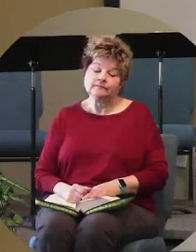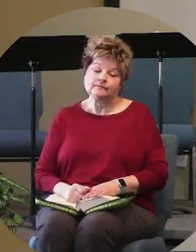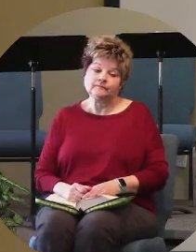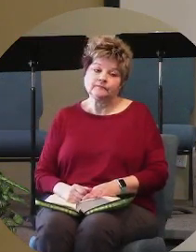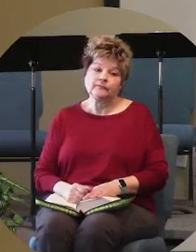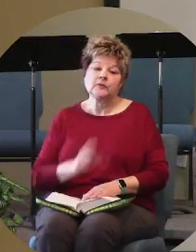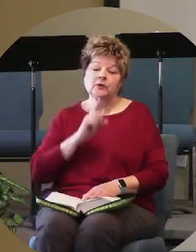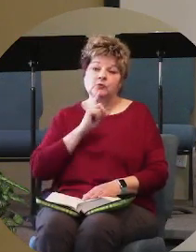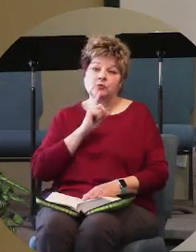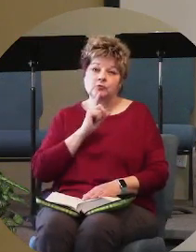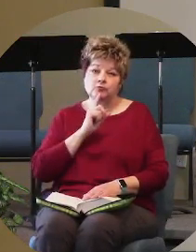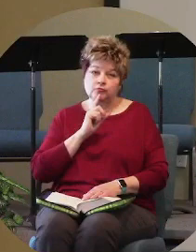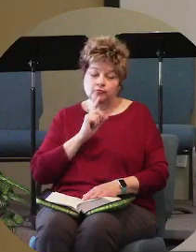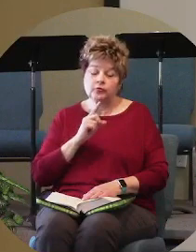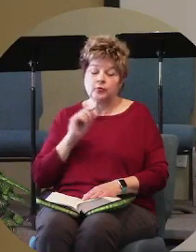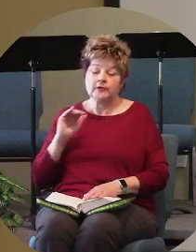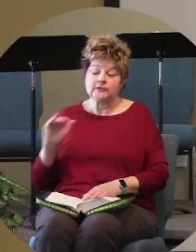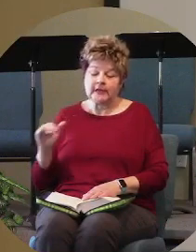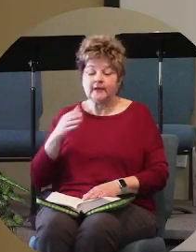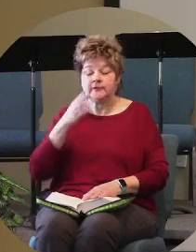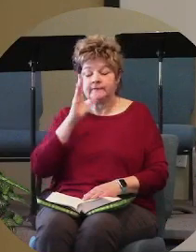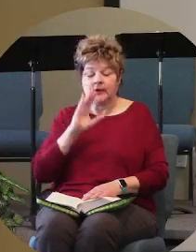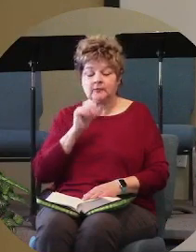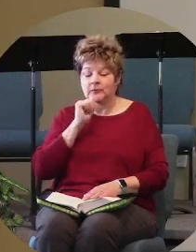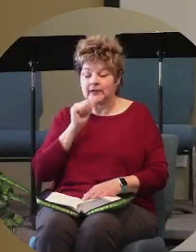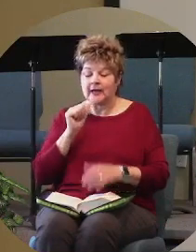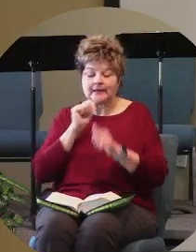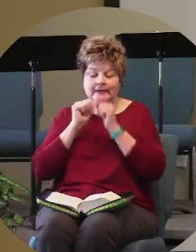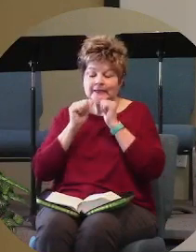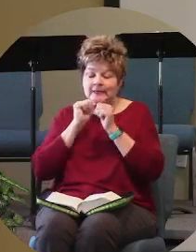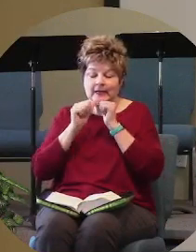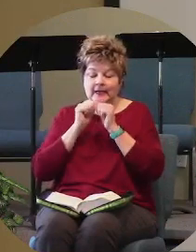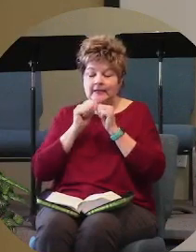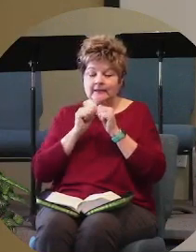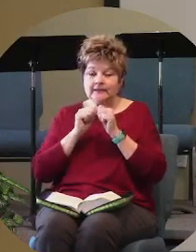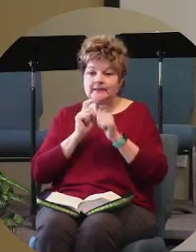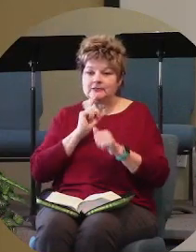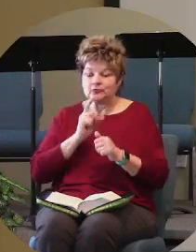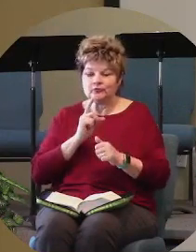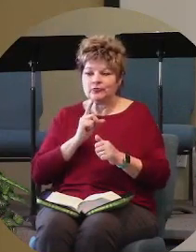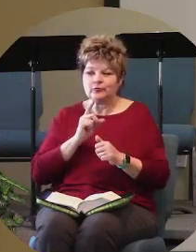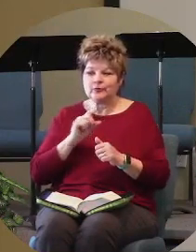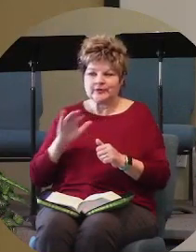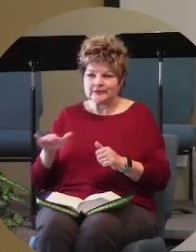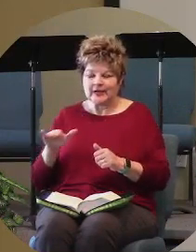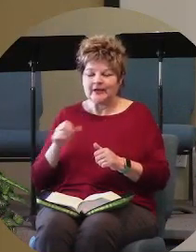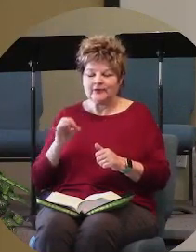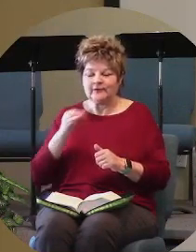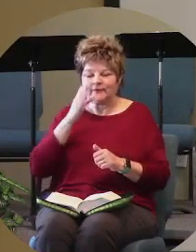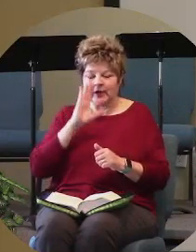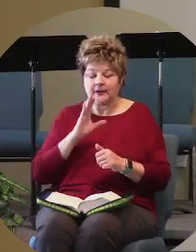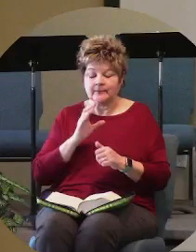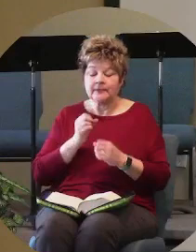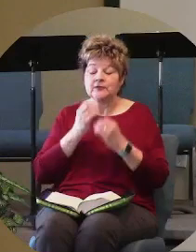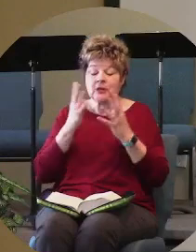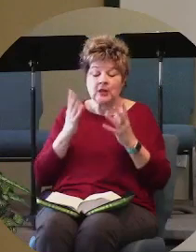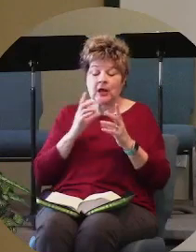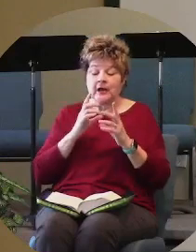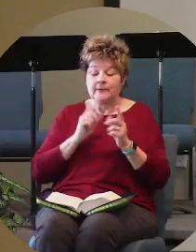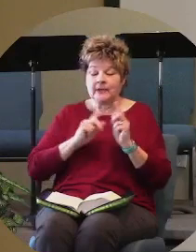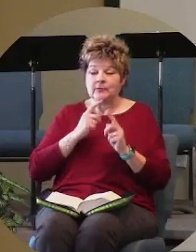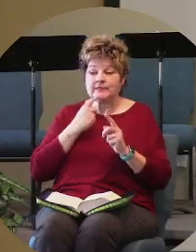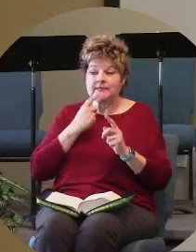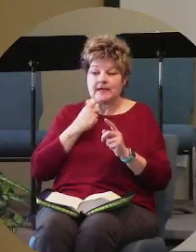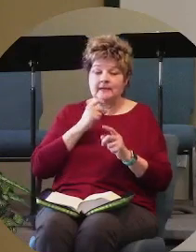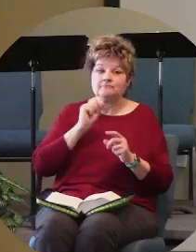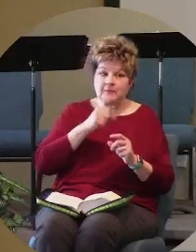A true child of God won't deny that he's a true child of God. But see, there's a lot who say they believe, but they don't.